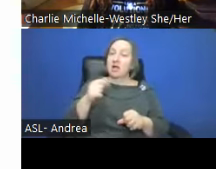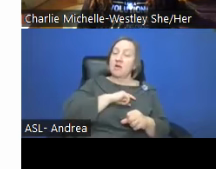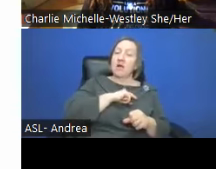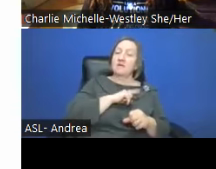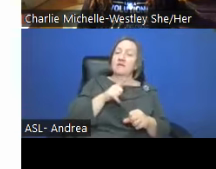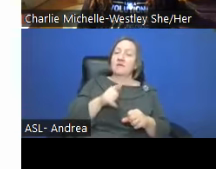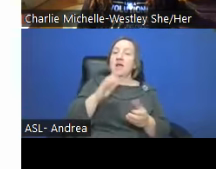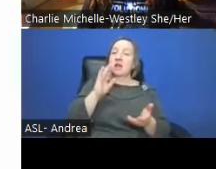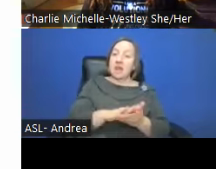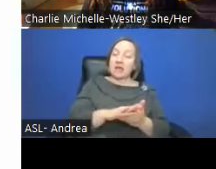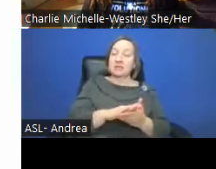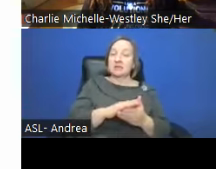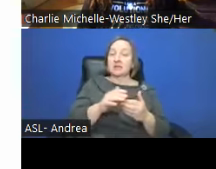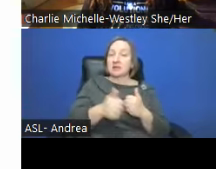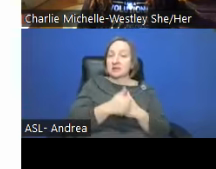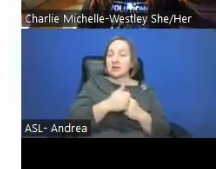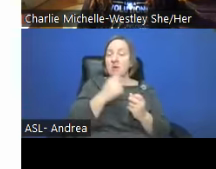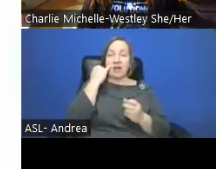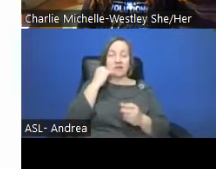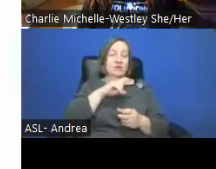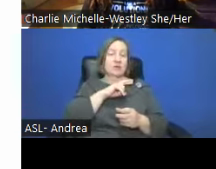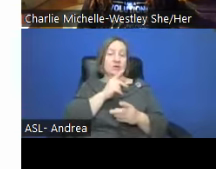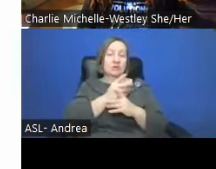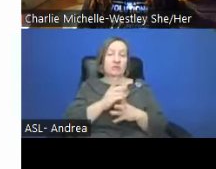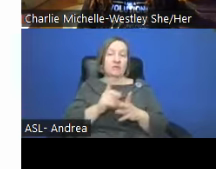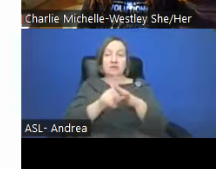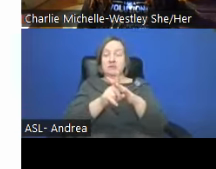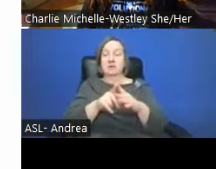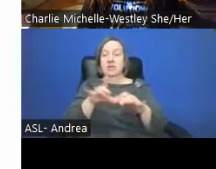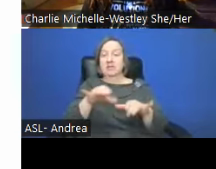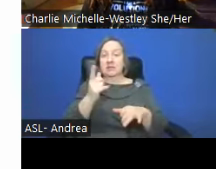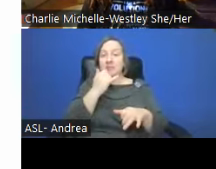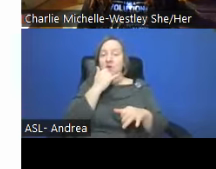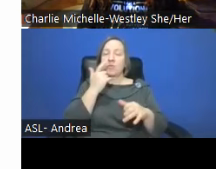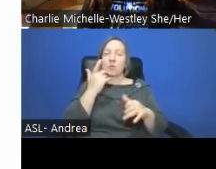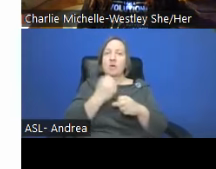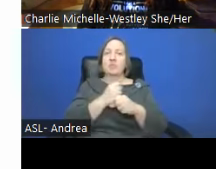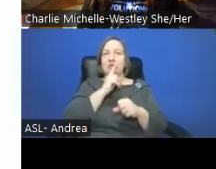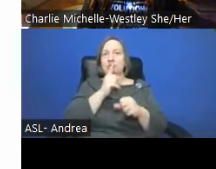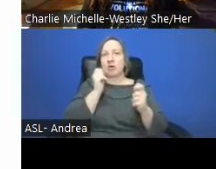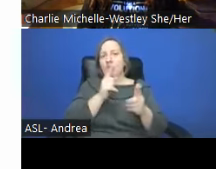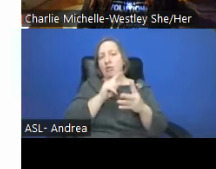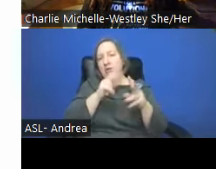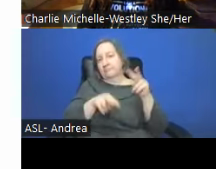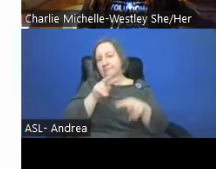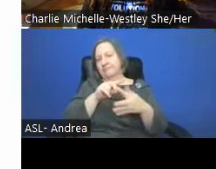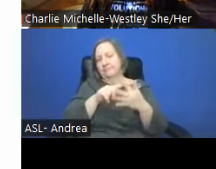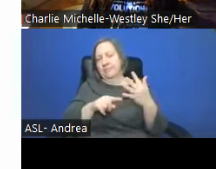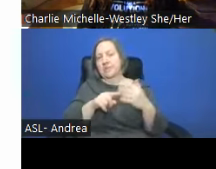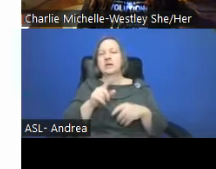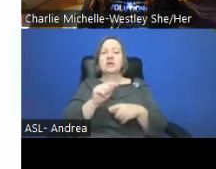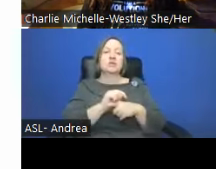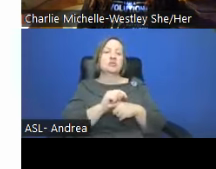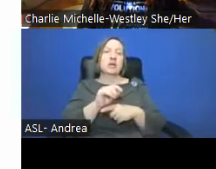lethal weapon, or if the supervisor came on the scene and did something wrong, we want to make sure that those get looked at as well. And then the training